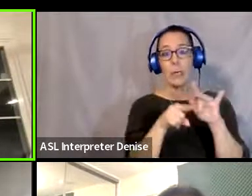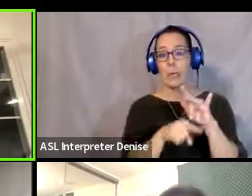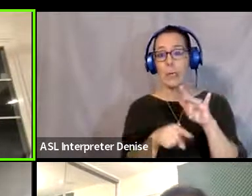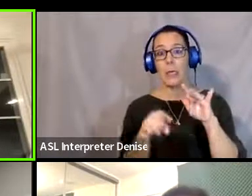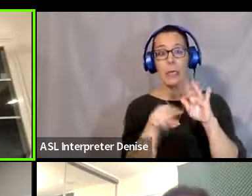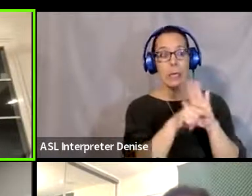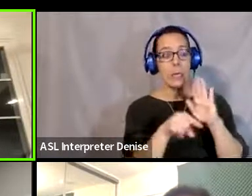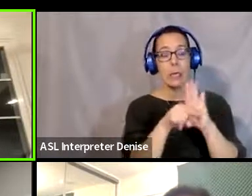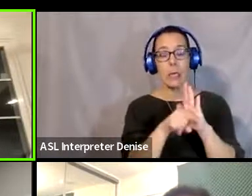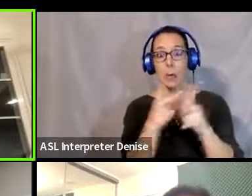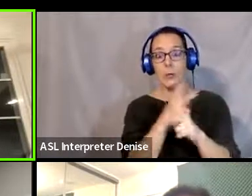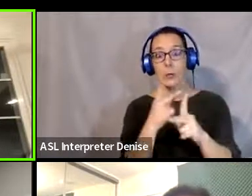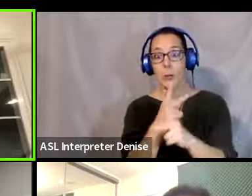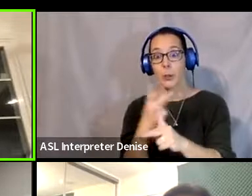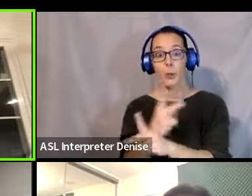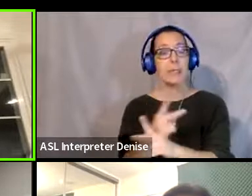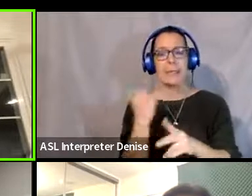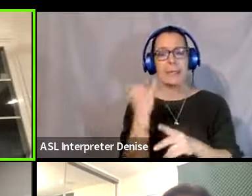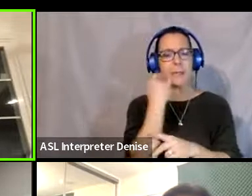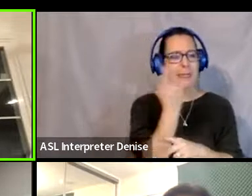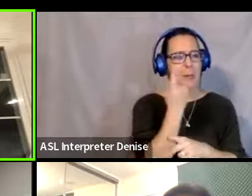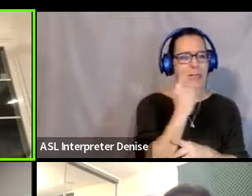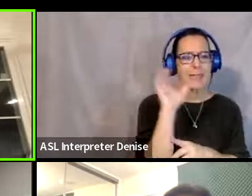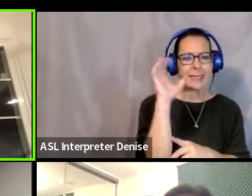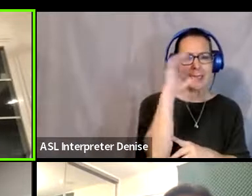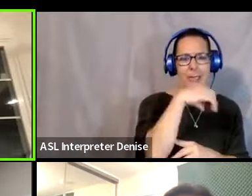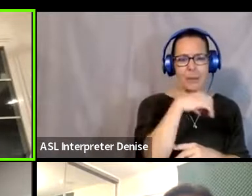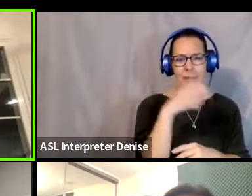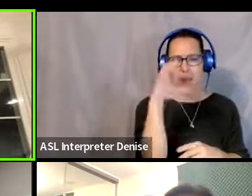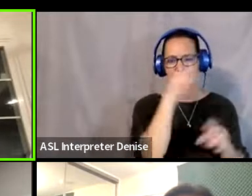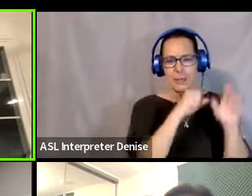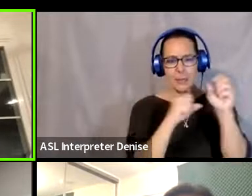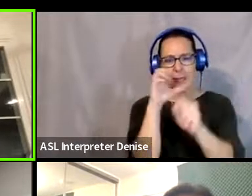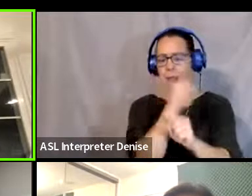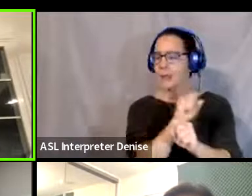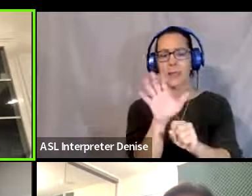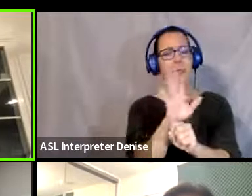something going on. It's better to be proactive. So I would just encourage mom to